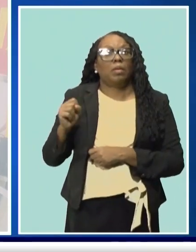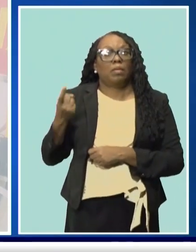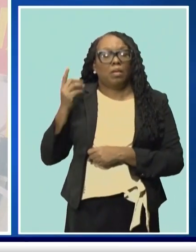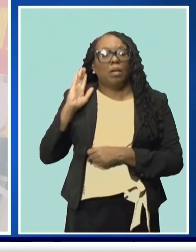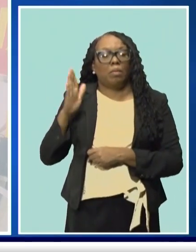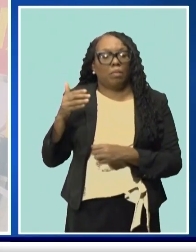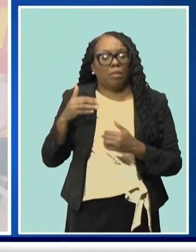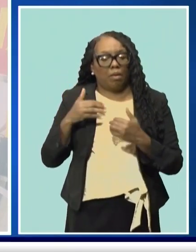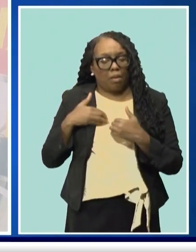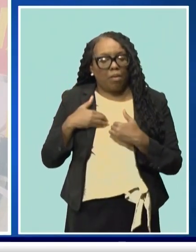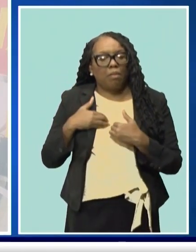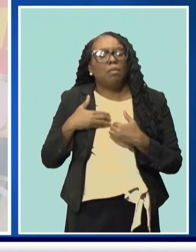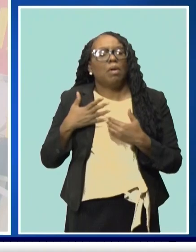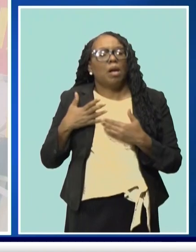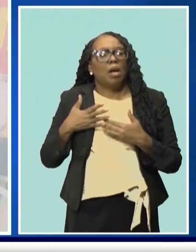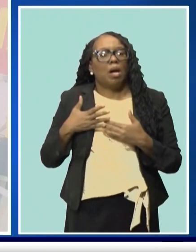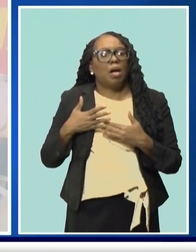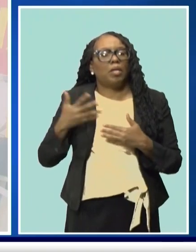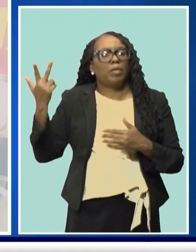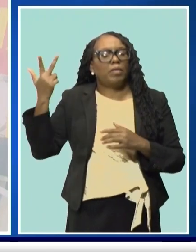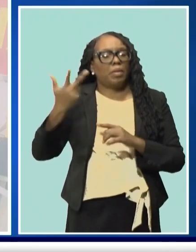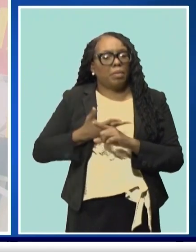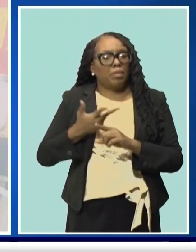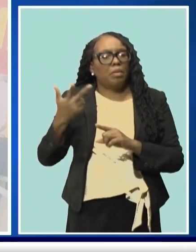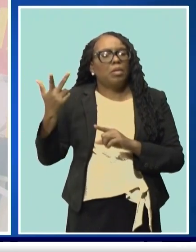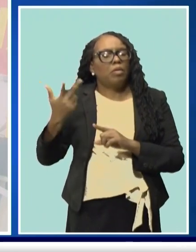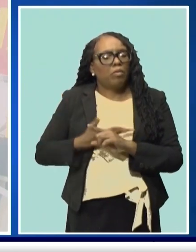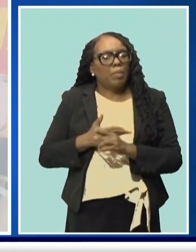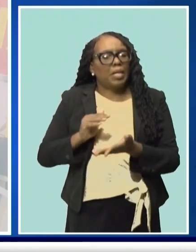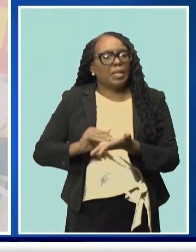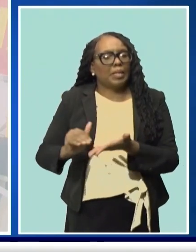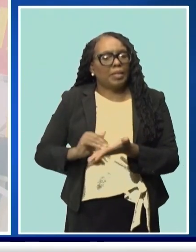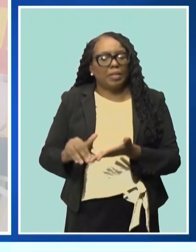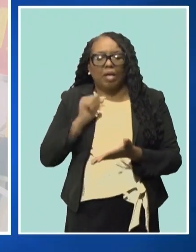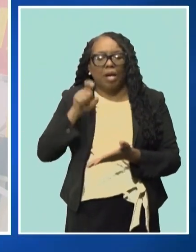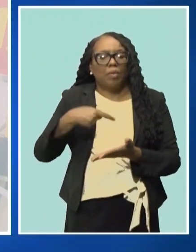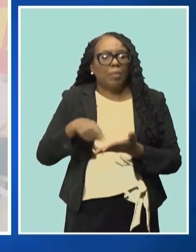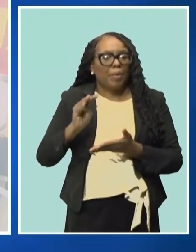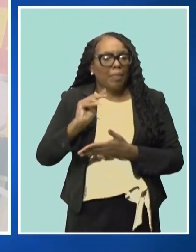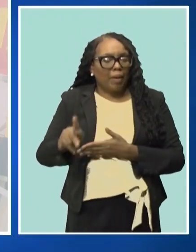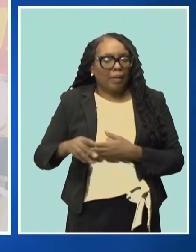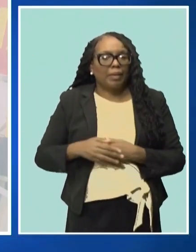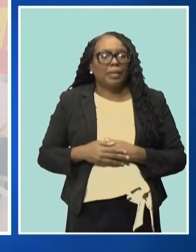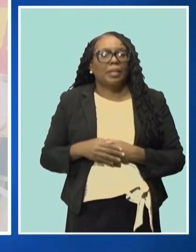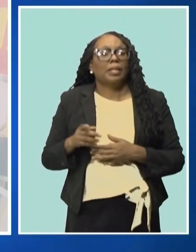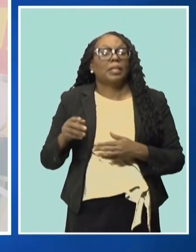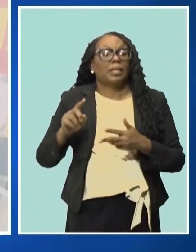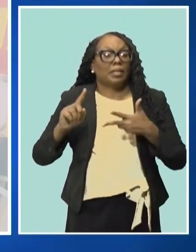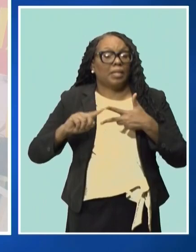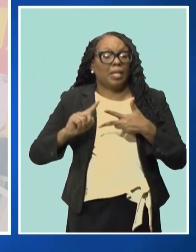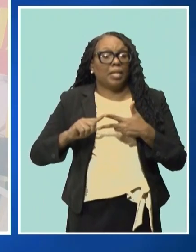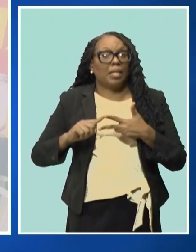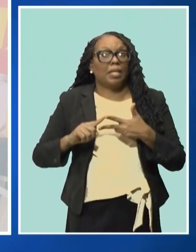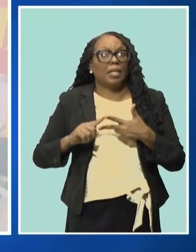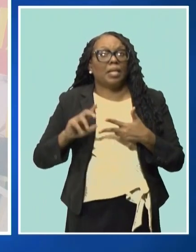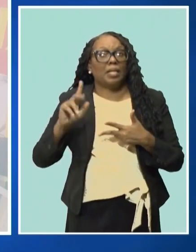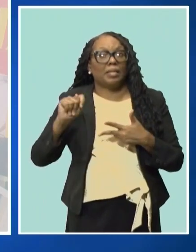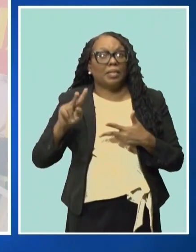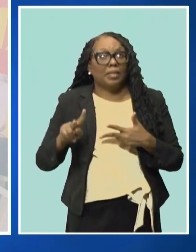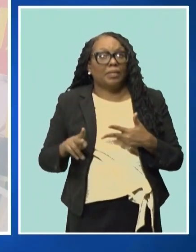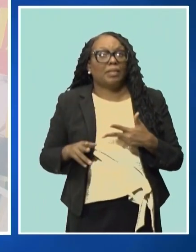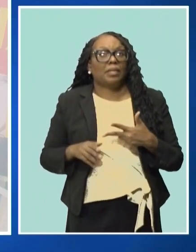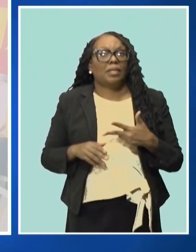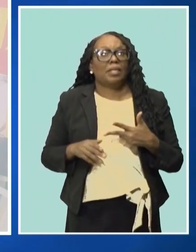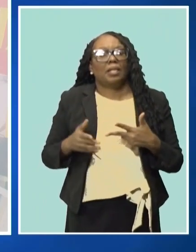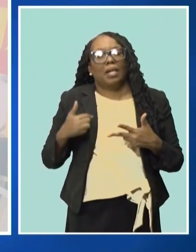Axel Finance, and the second place individual would be getting a flat screen TV. Again, I don't want to say first and